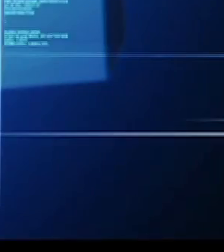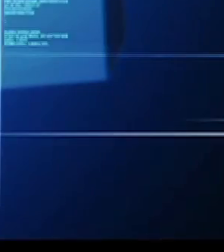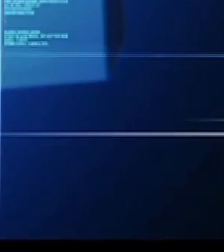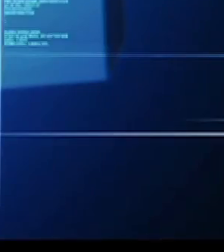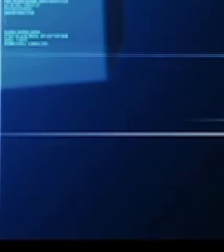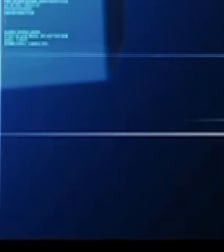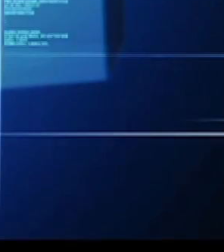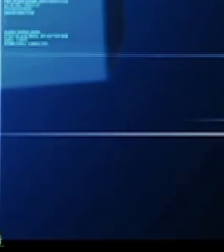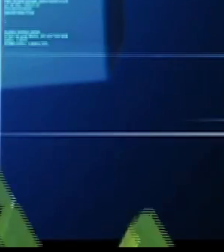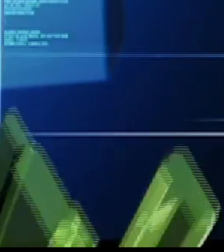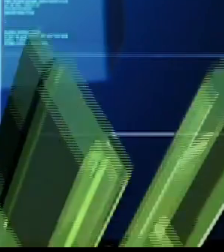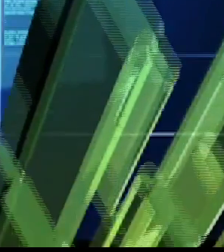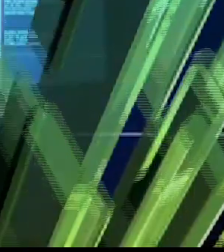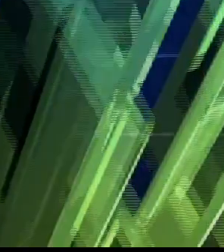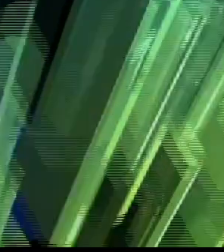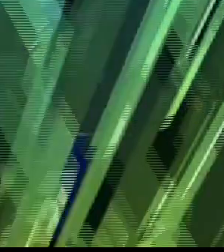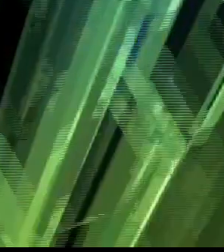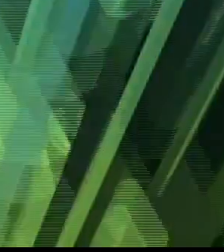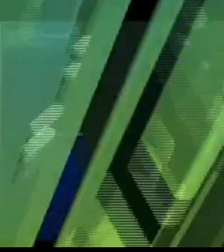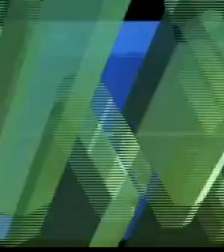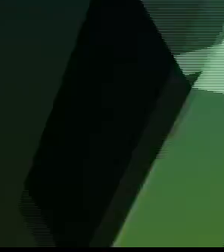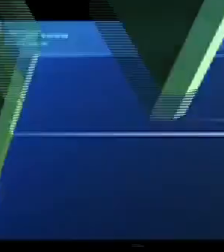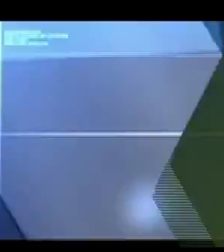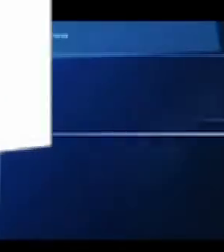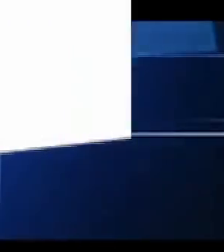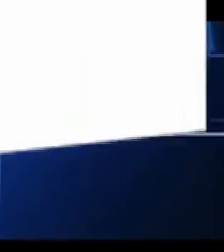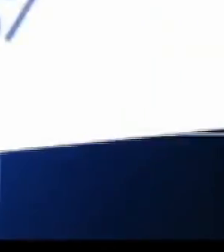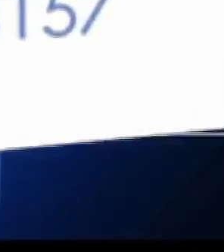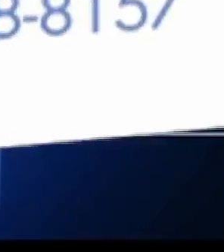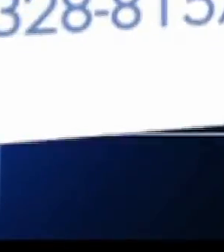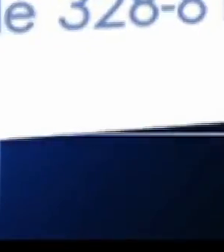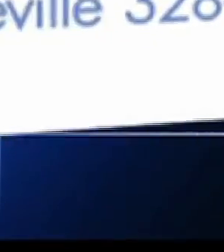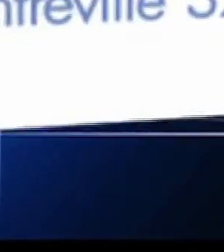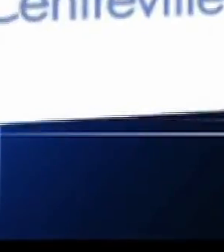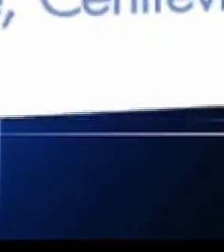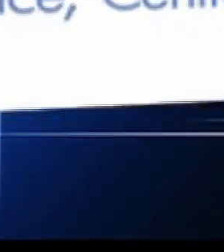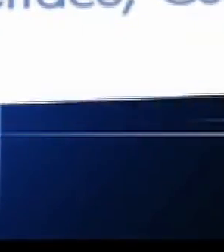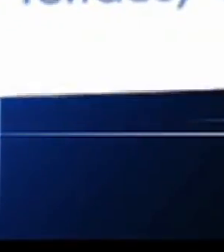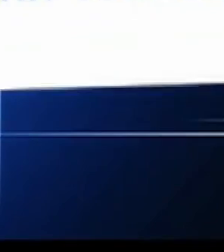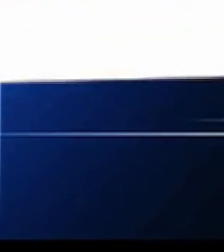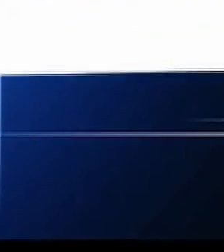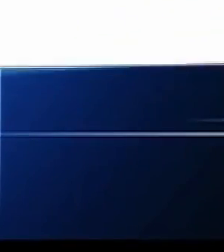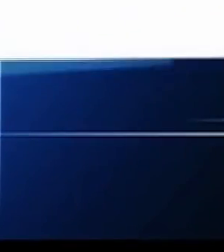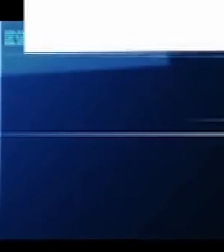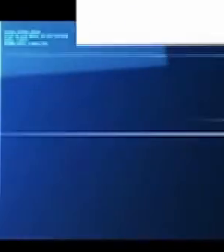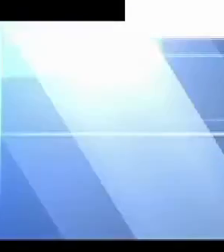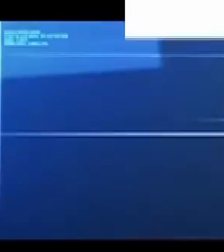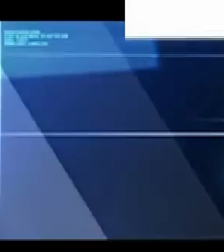This is ZNS Total Sports, brought to you by Fourth Terrace Diagnostic Center.